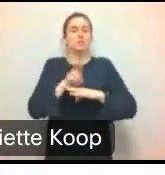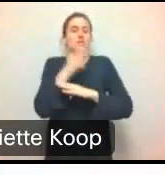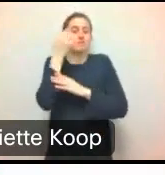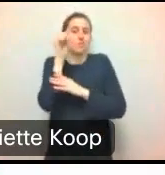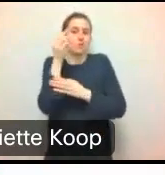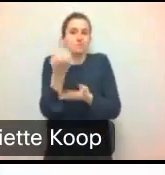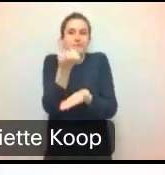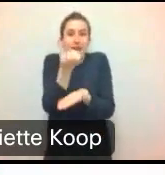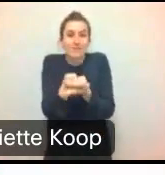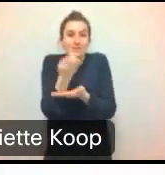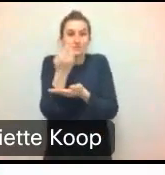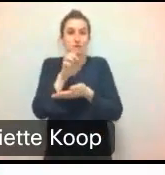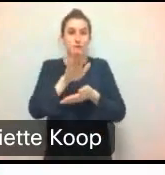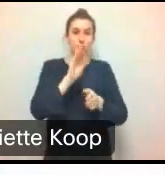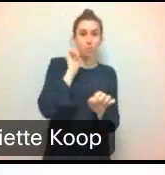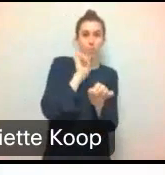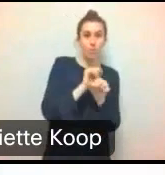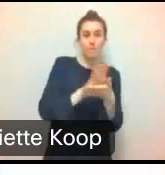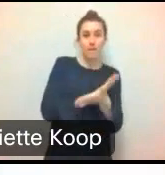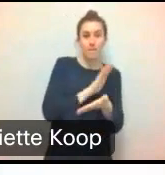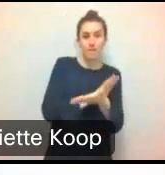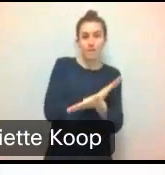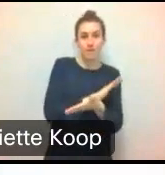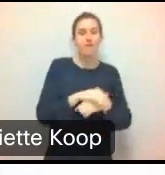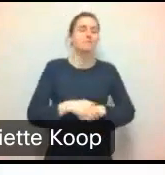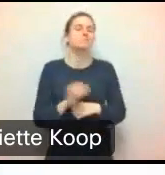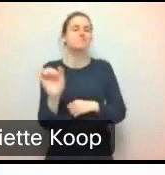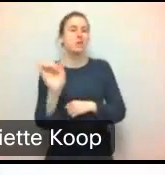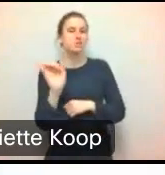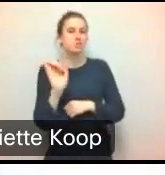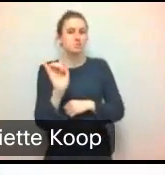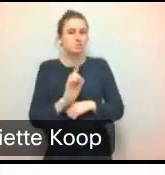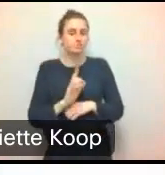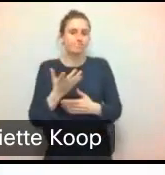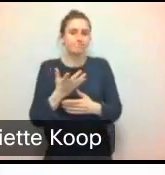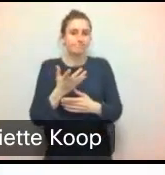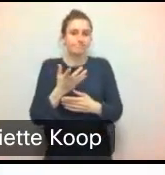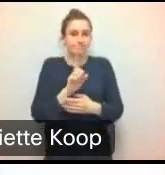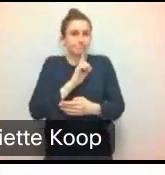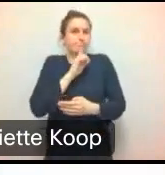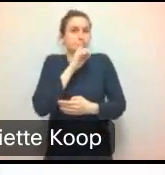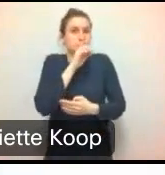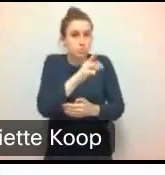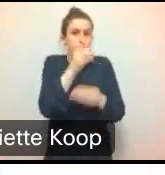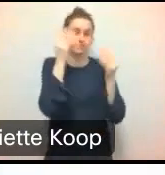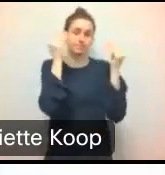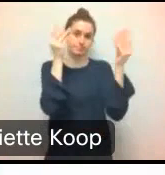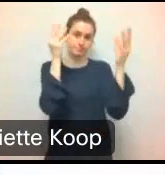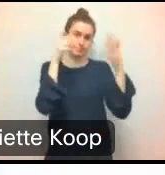in a paper, and information that is valid. So a lot of these things are interchangeable and are under the credible